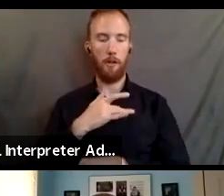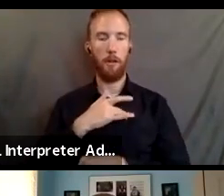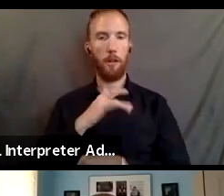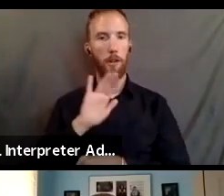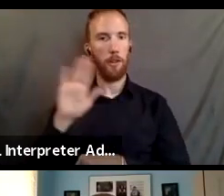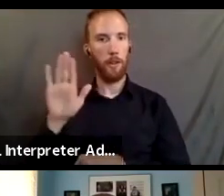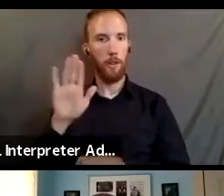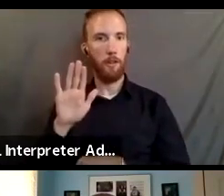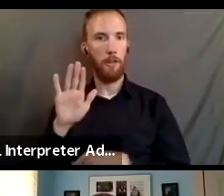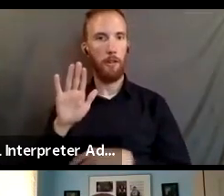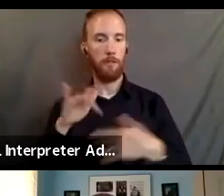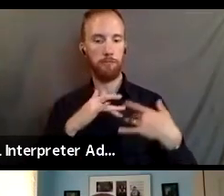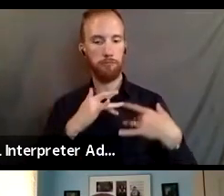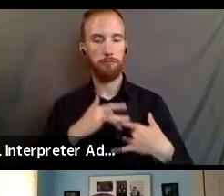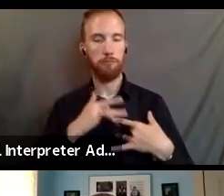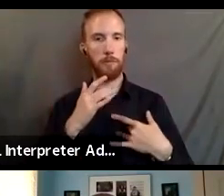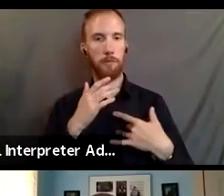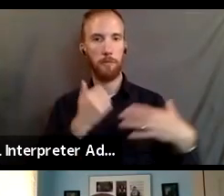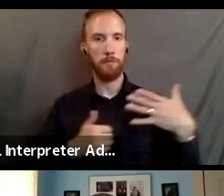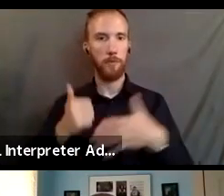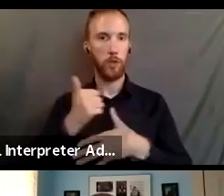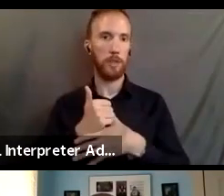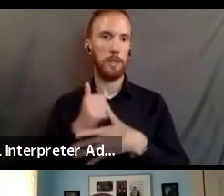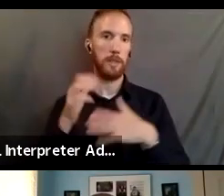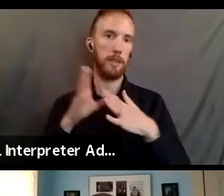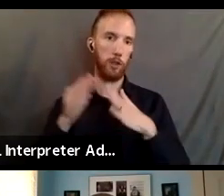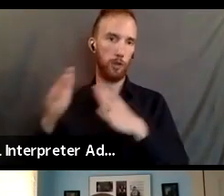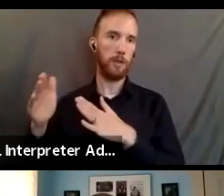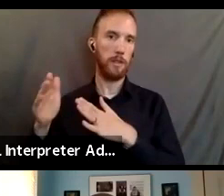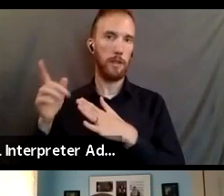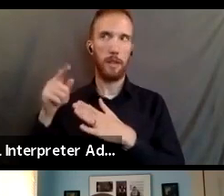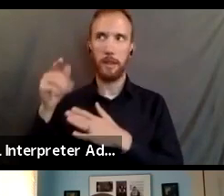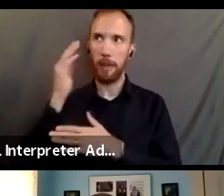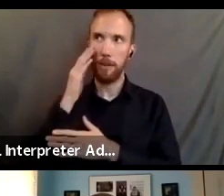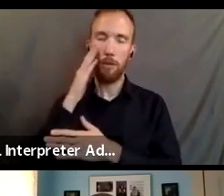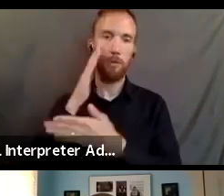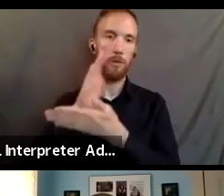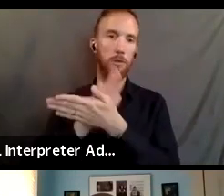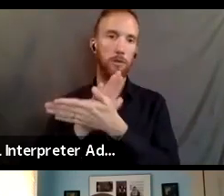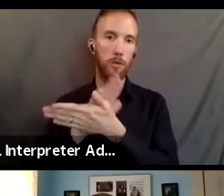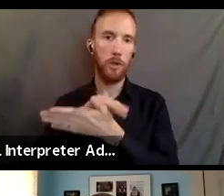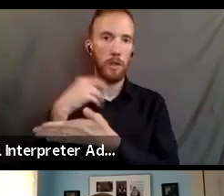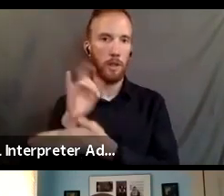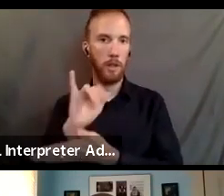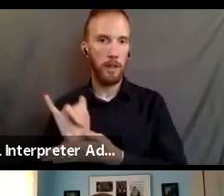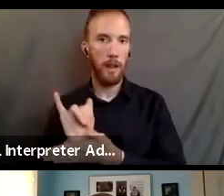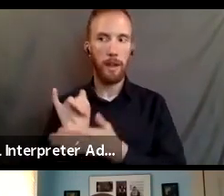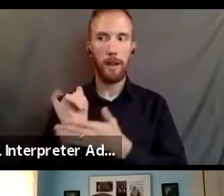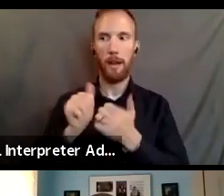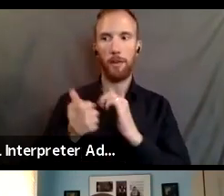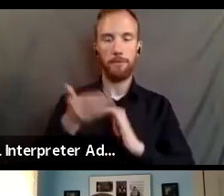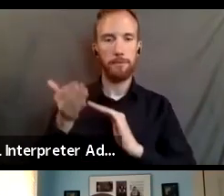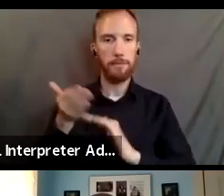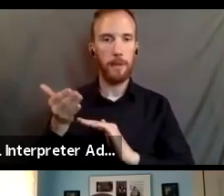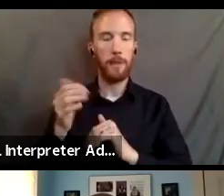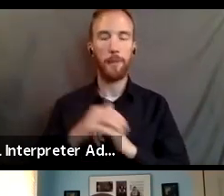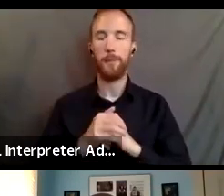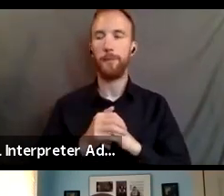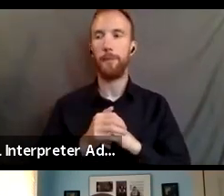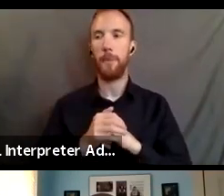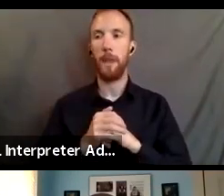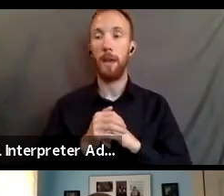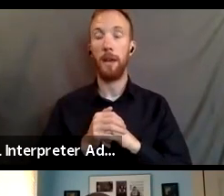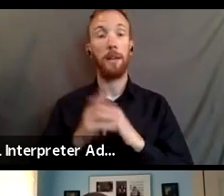leadership and knowing what their school is like the things that they face at their schools a lot of times i hear